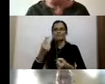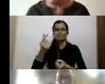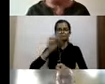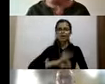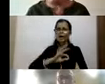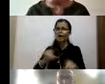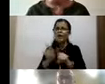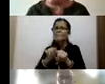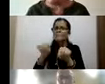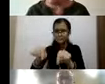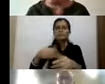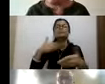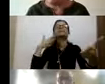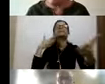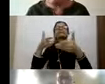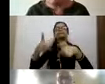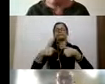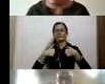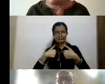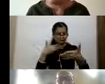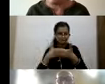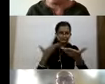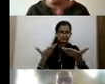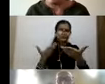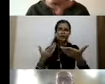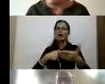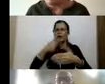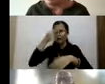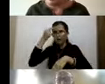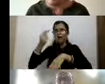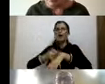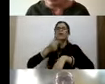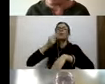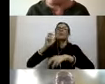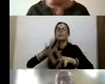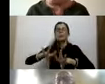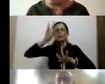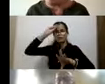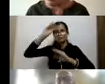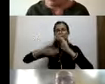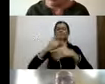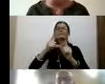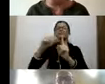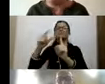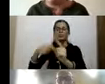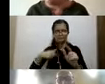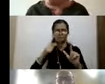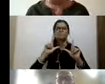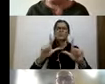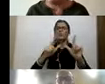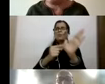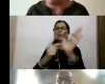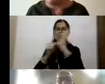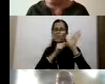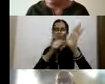me, probably that was the hardest challenge, was to convince them to give me a chance. And I just said, give me a chance. You know, I will prove to you that this will